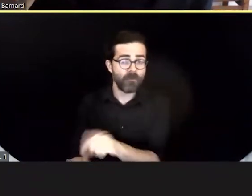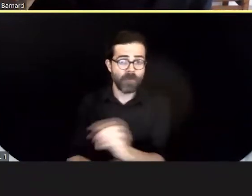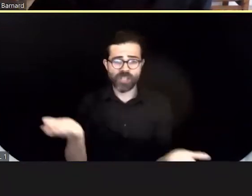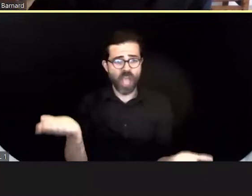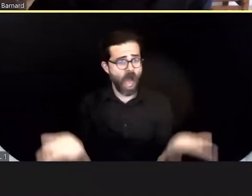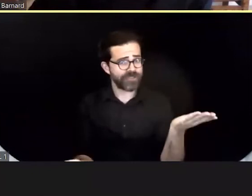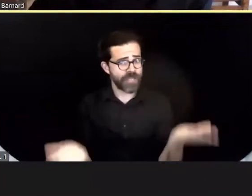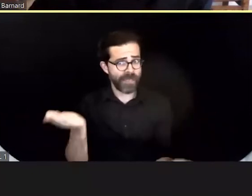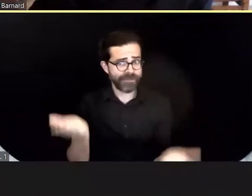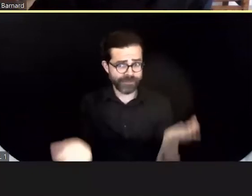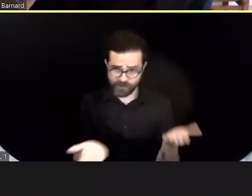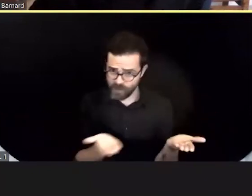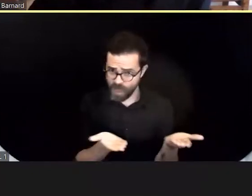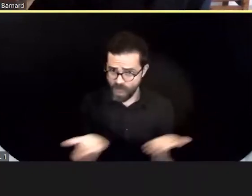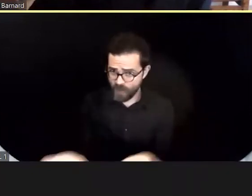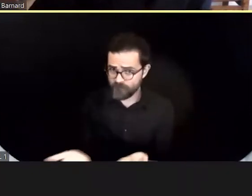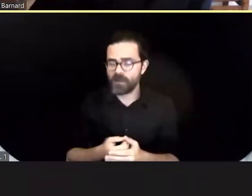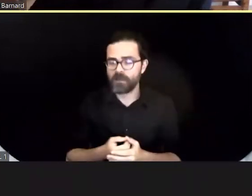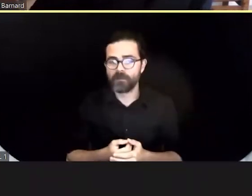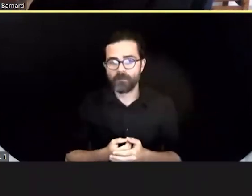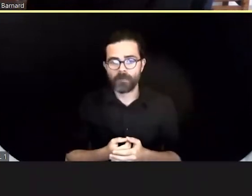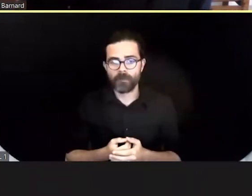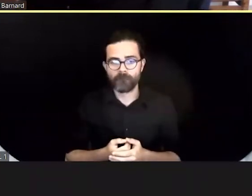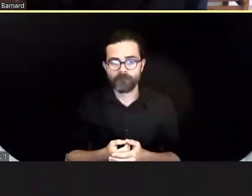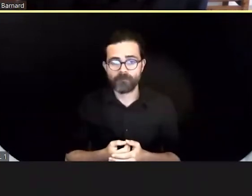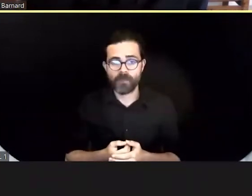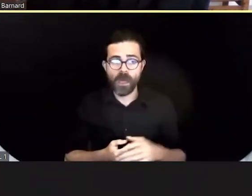And that can be interpreted differently by different cultures.